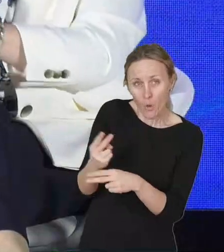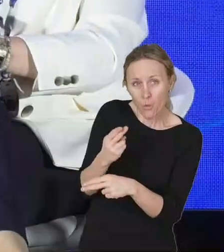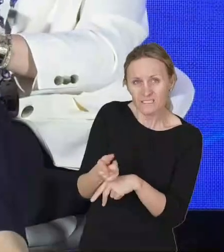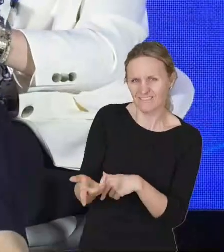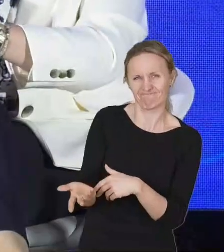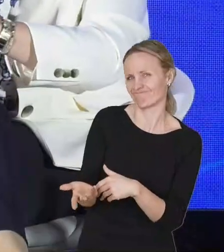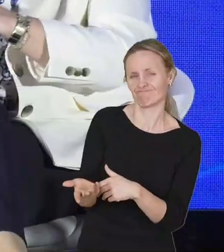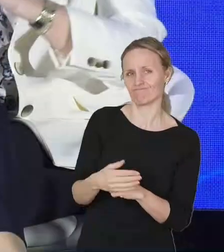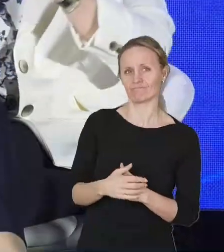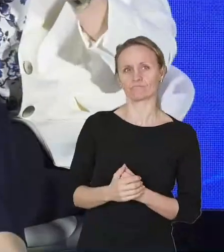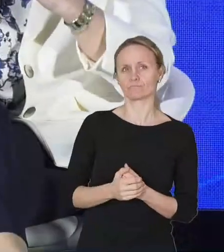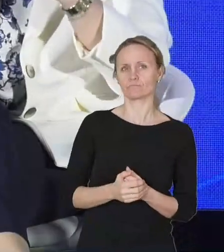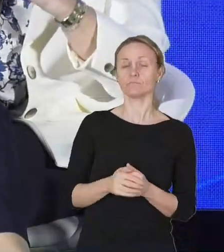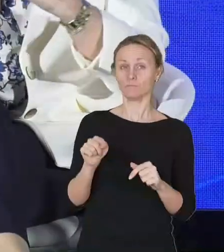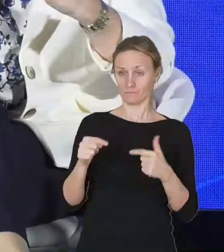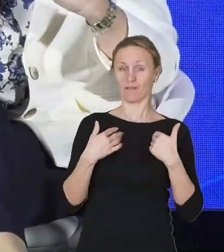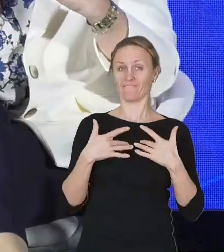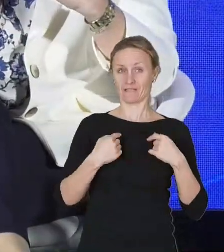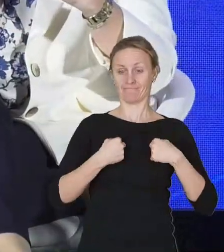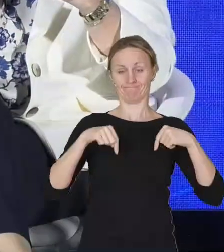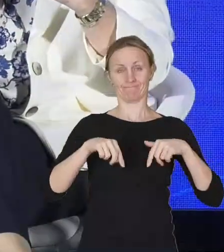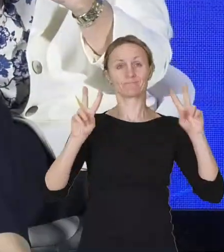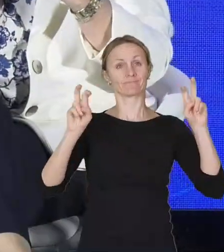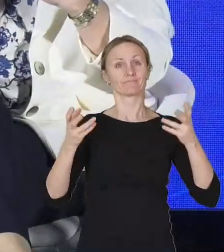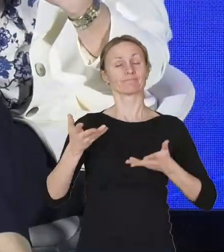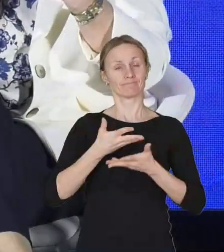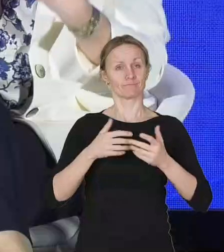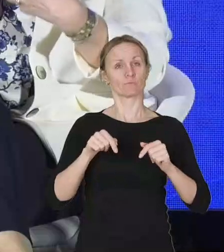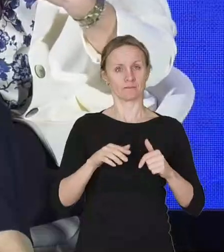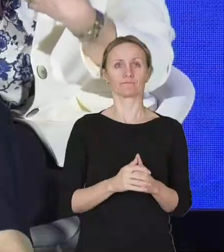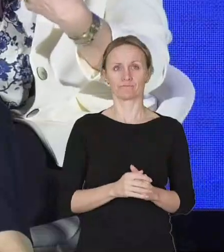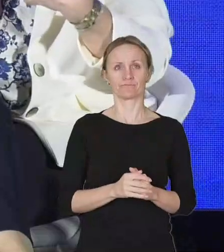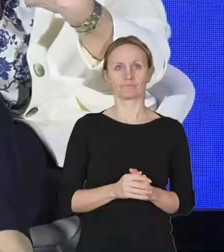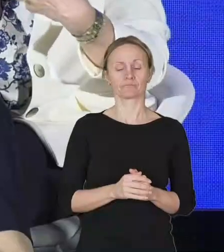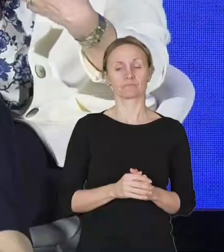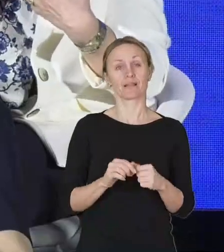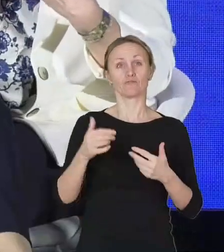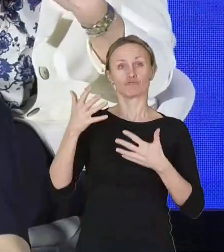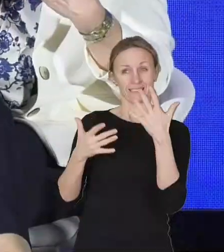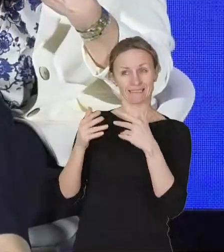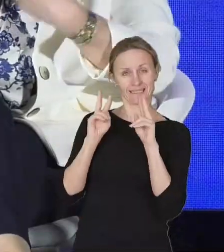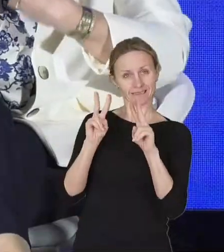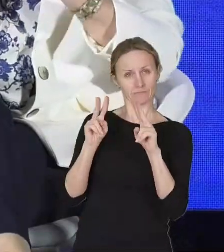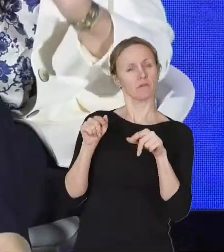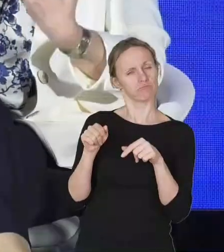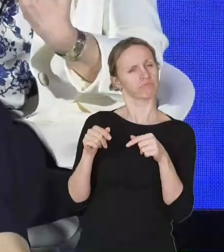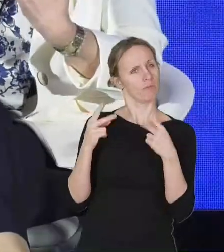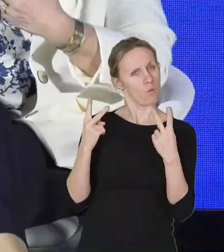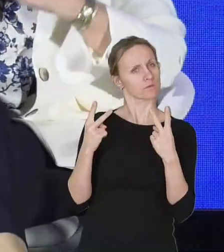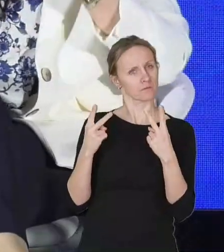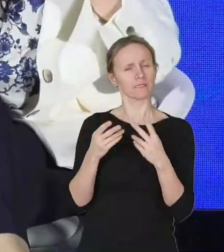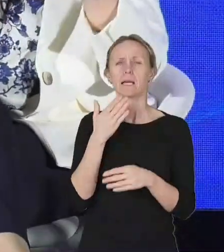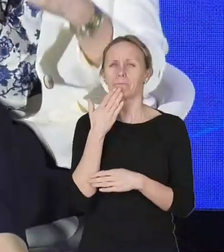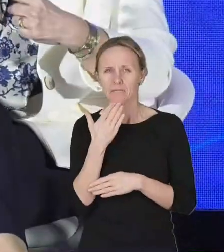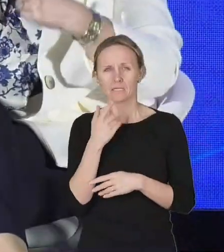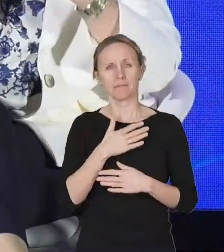about performance, but what about those regions that are simply not, sufficiently strong to compete?